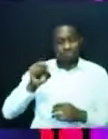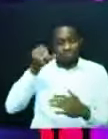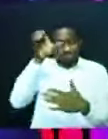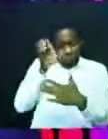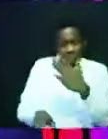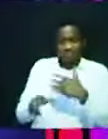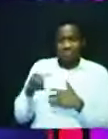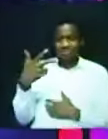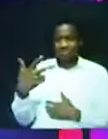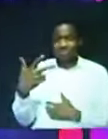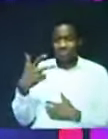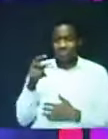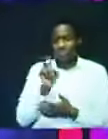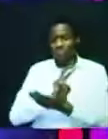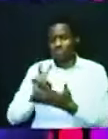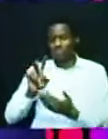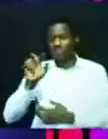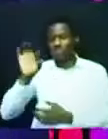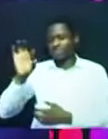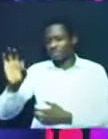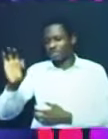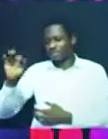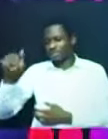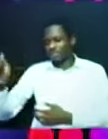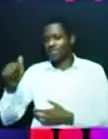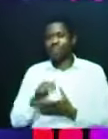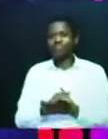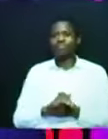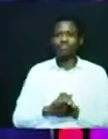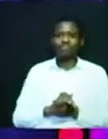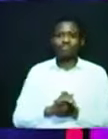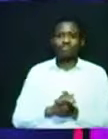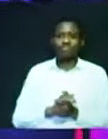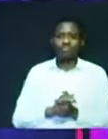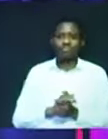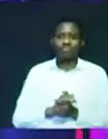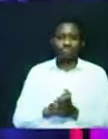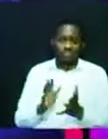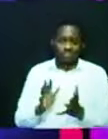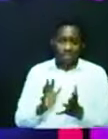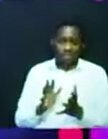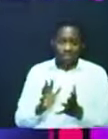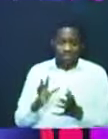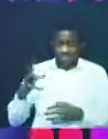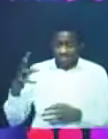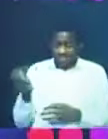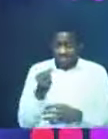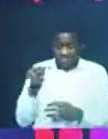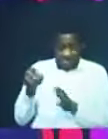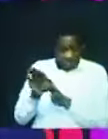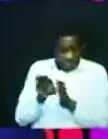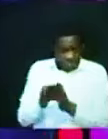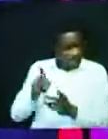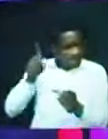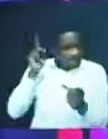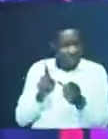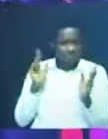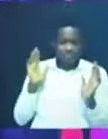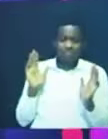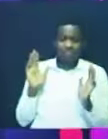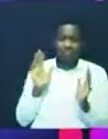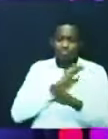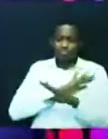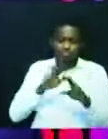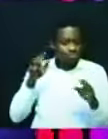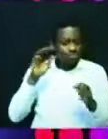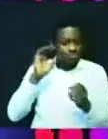chapter 3, verse 9 and 10. Now, take this verse just as it is. Many times